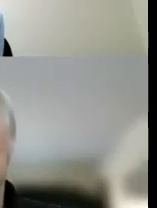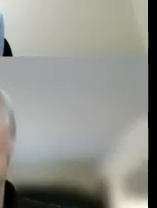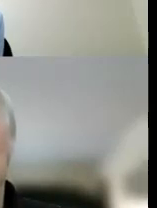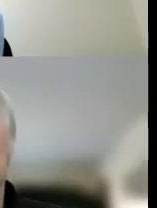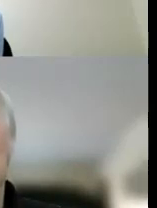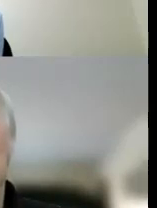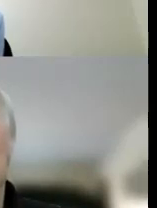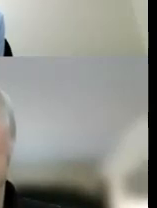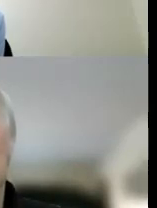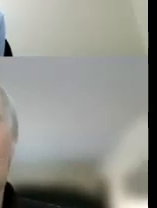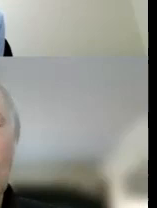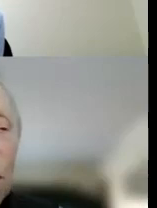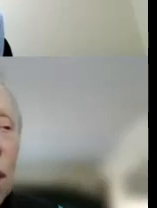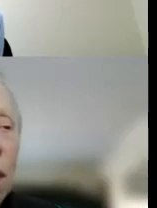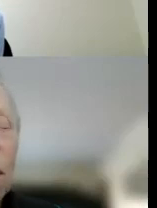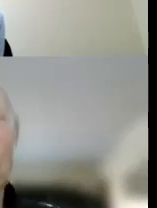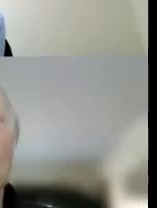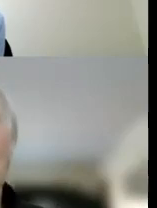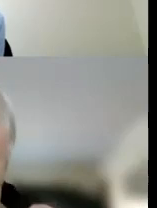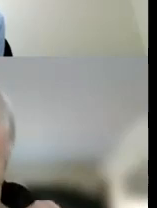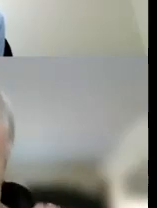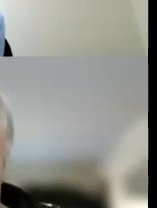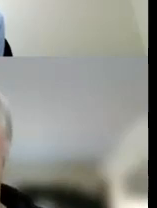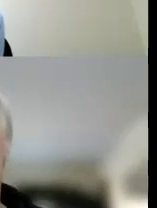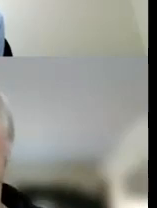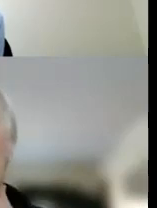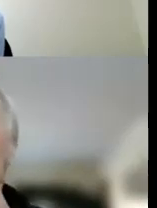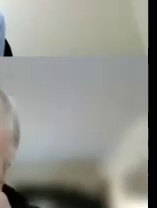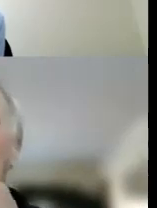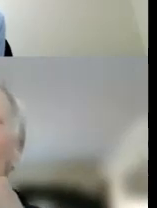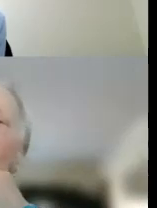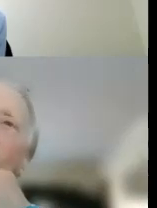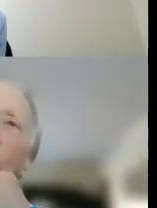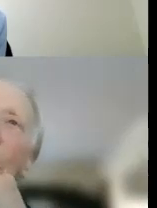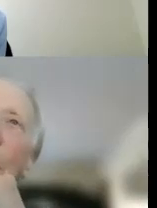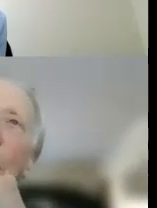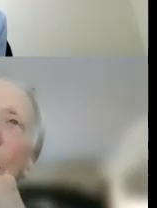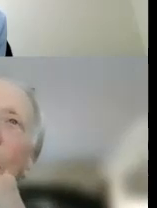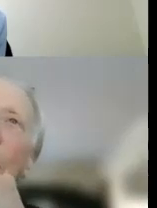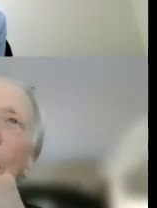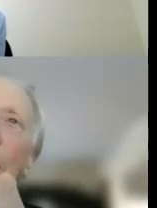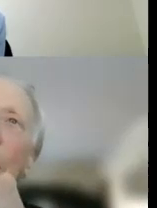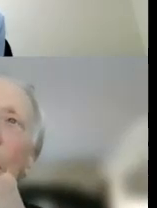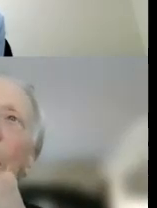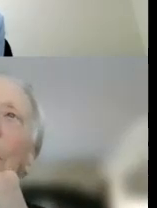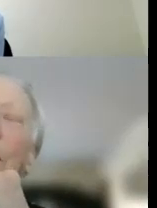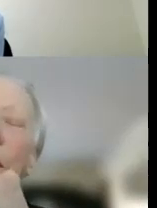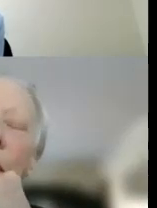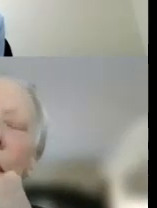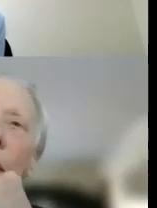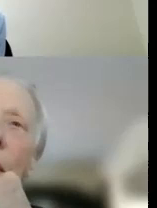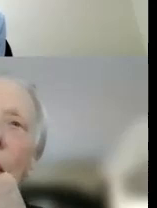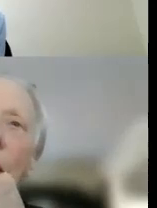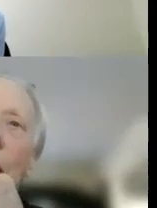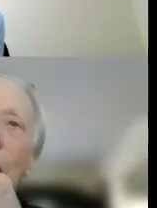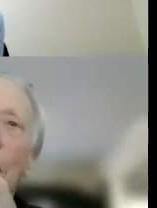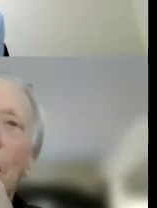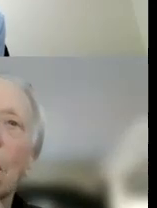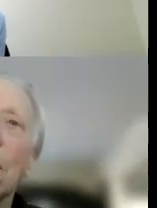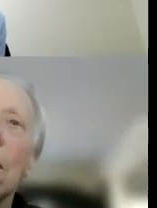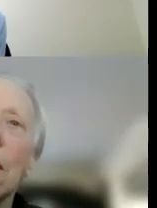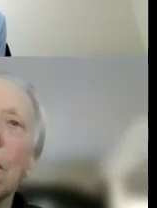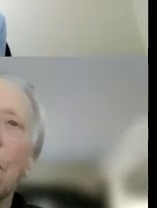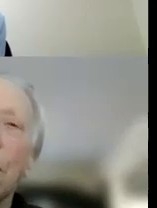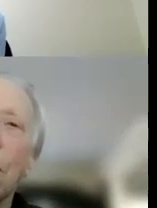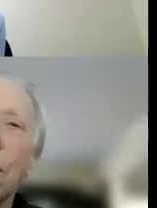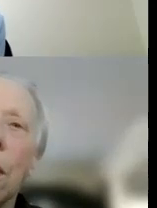it? Yes. Okay, Anybody well can then- use it. Yeah. And they're Yeah. not supposed to ask you why. So that's Okay. another thing that I